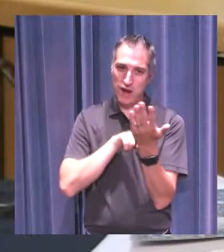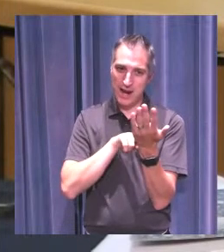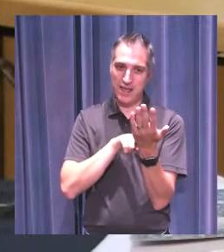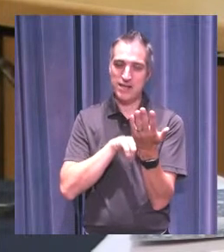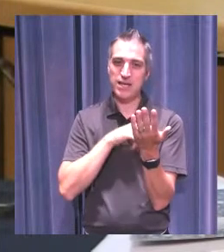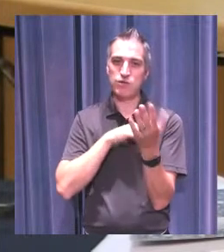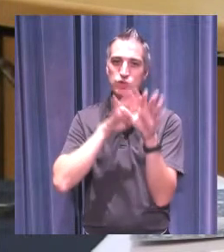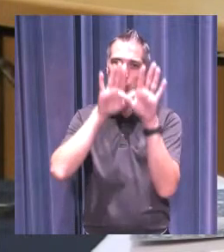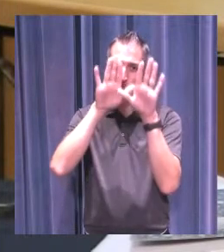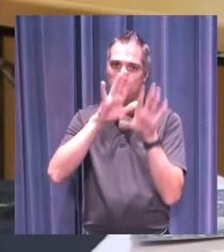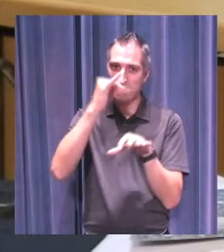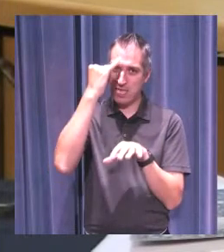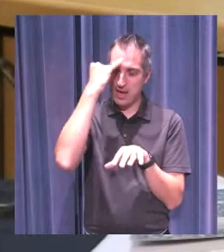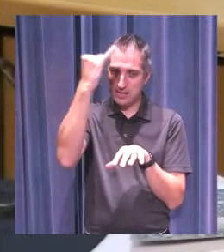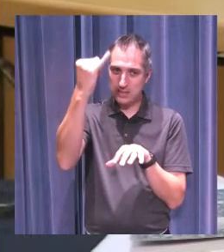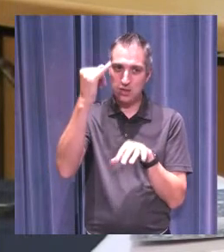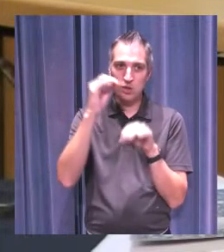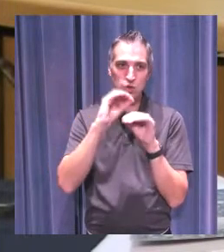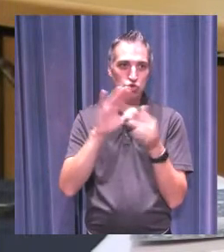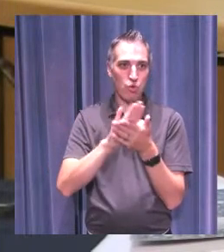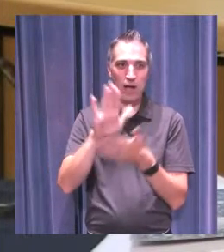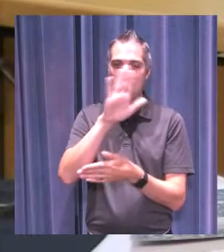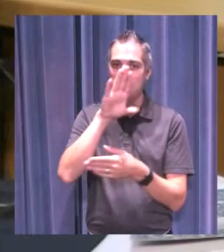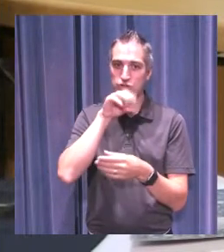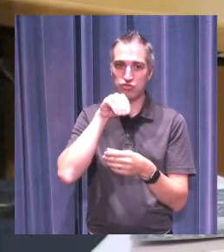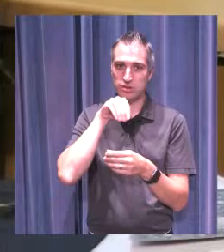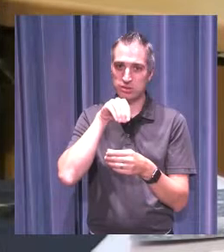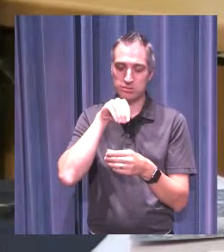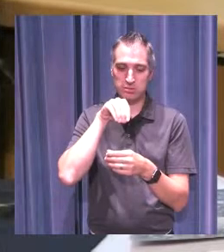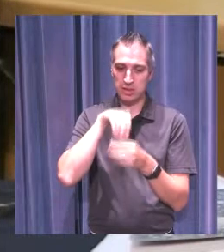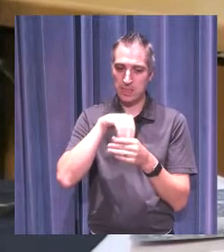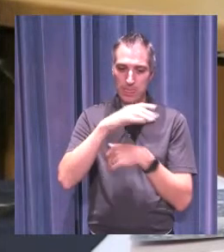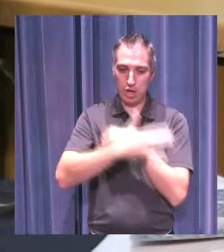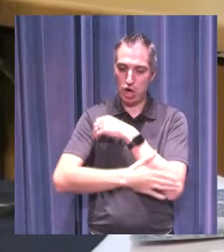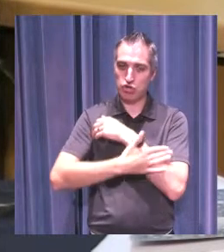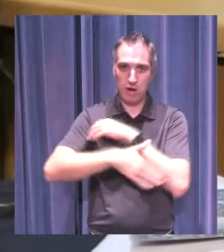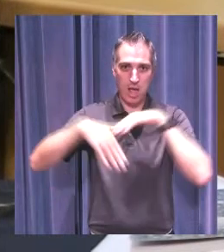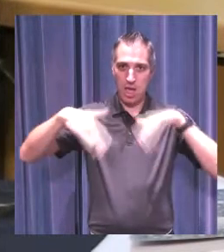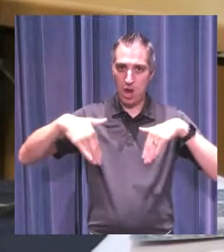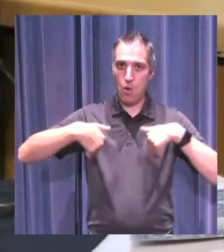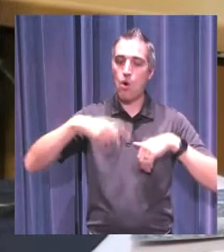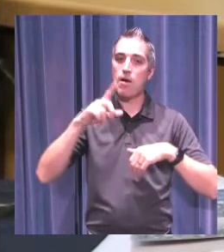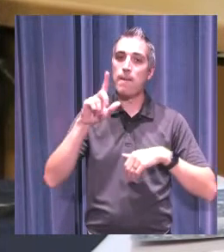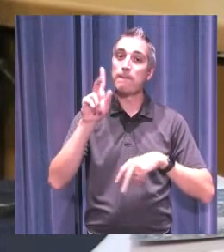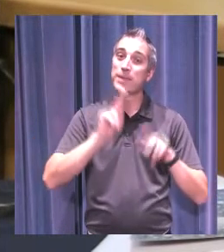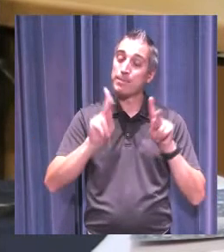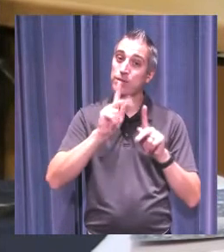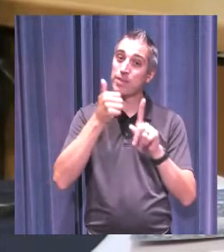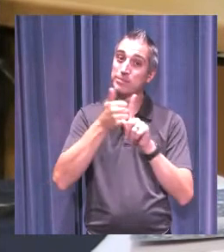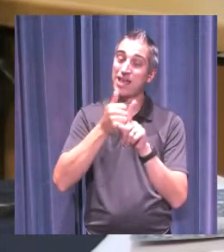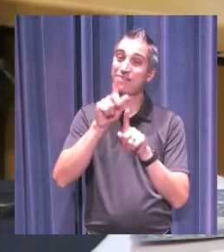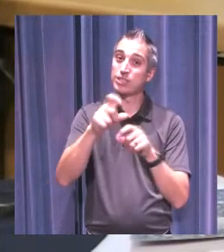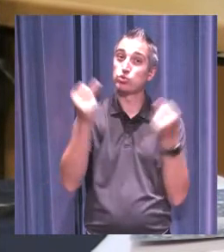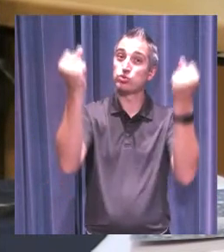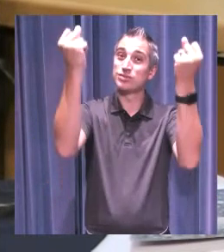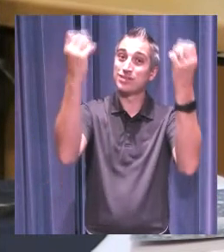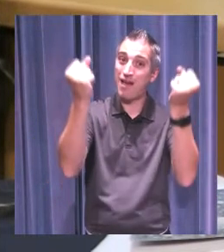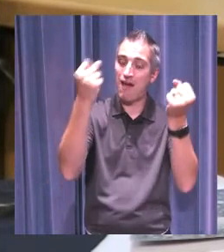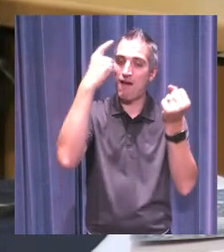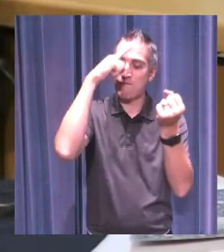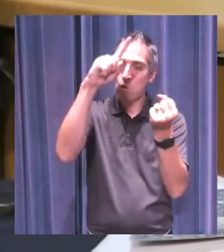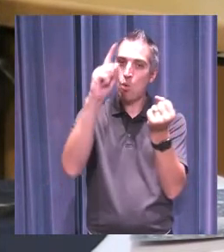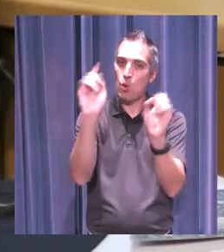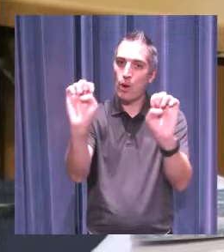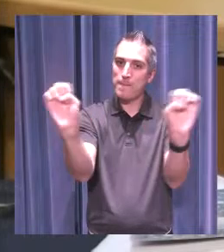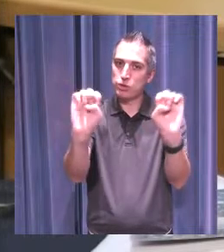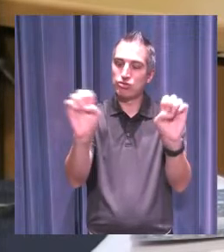a wonderful idea. No college in the country is doing it yet, where people that need to sign for emergency,